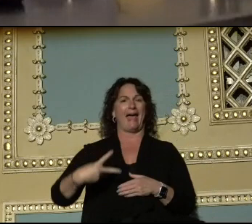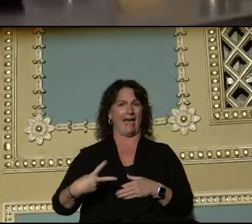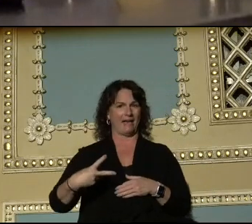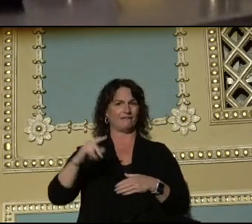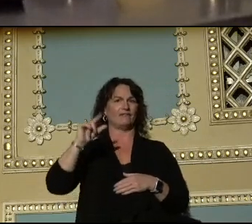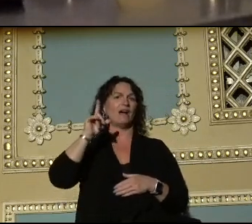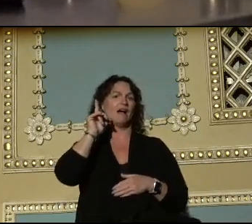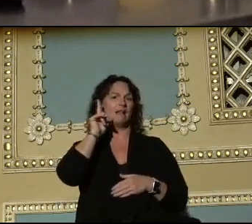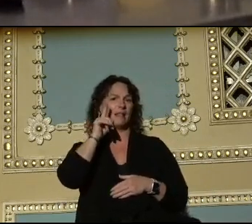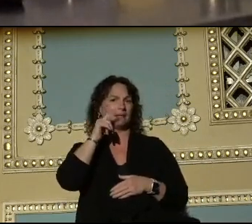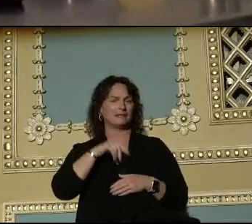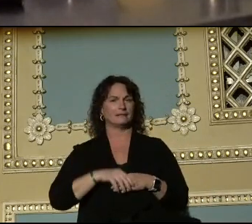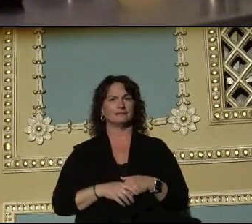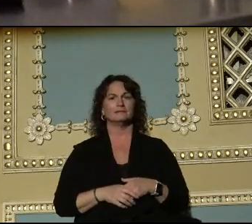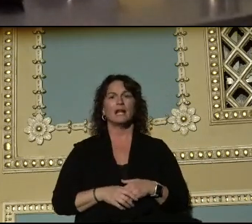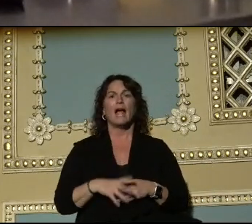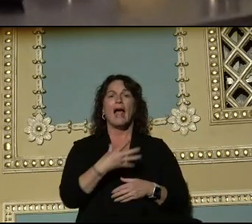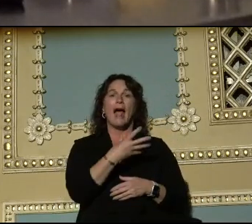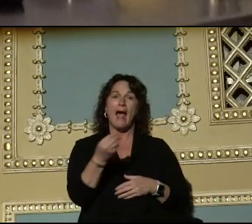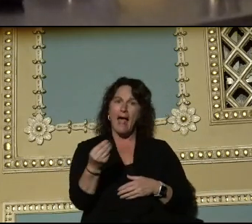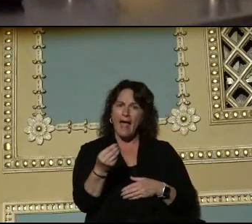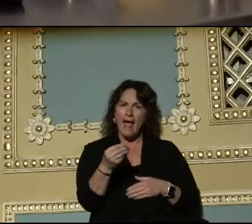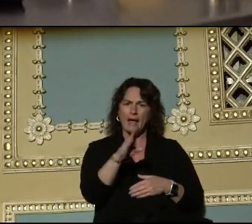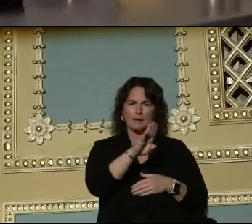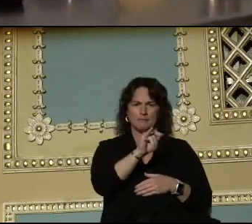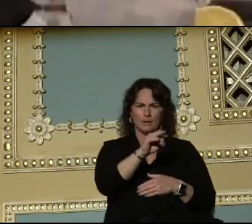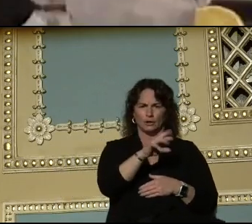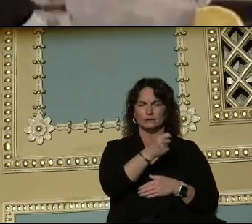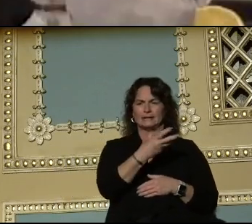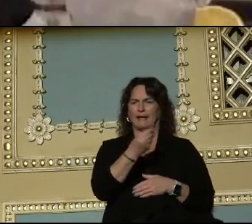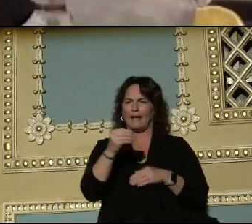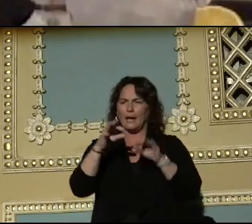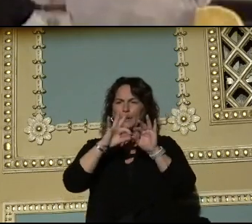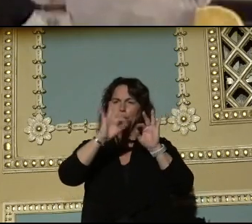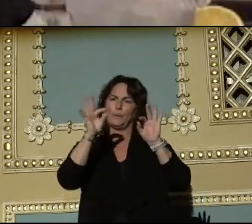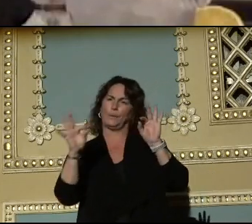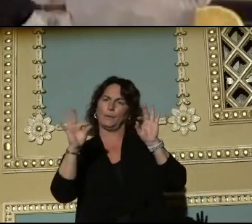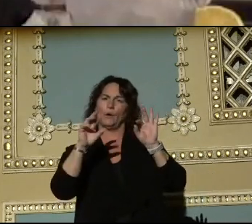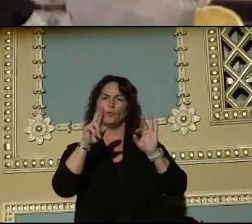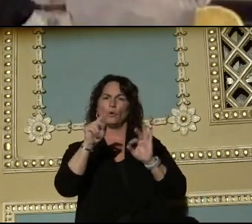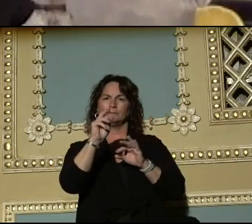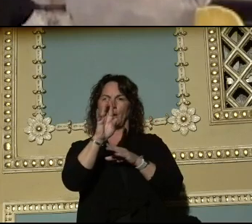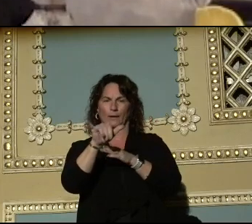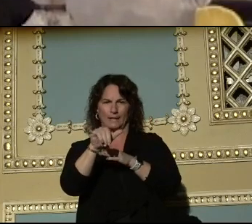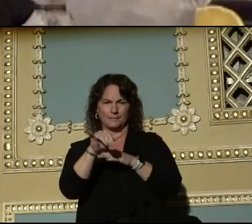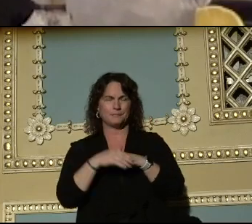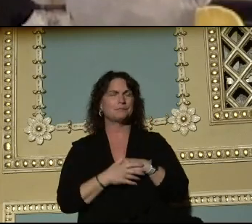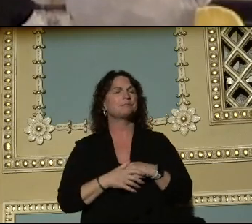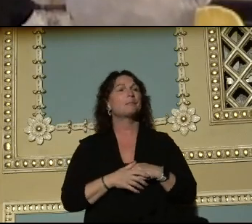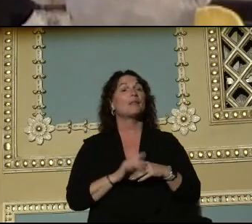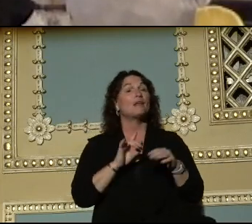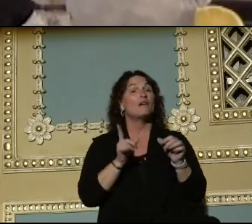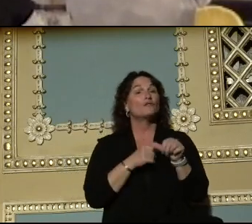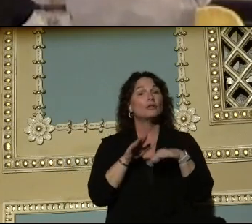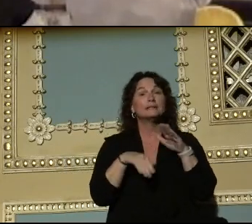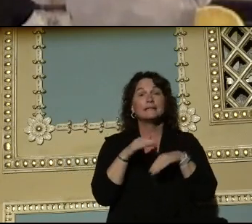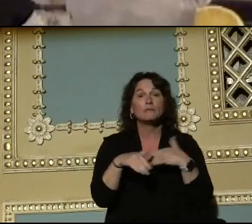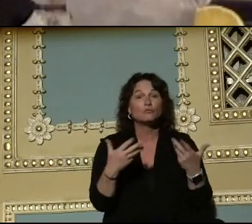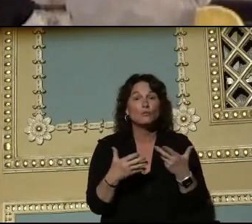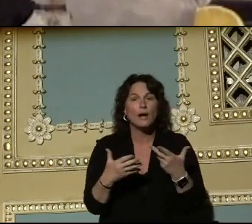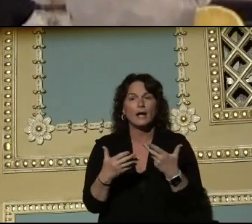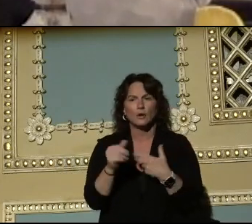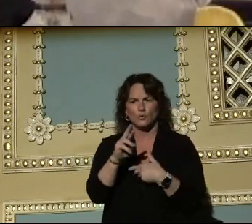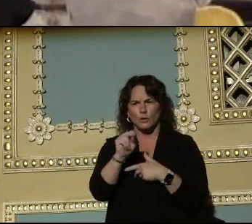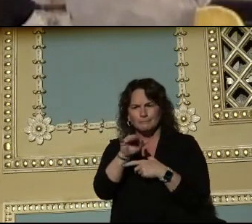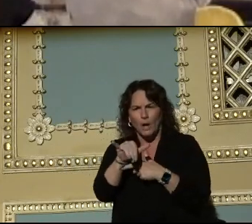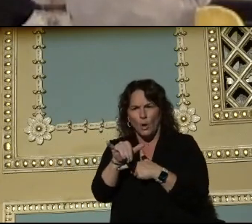also gonna need bitters and a sprig of rosemary. So our first step is to smoke our rosemary. We happen